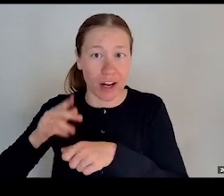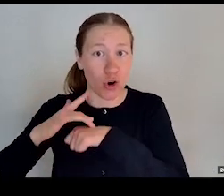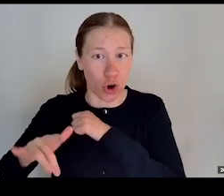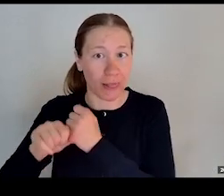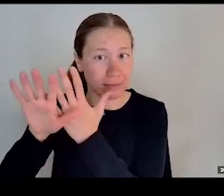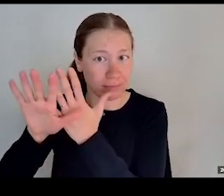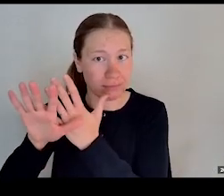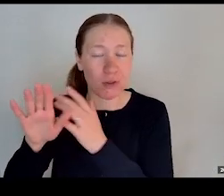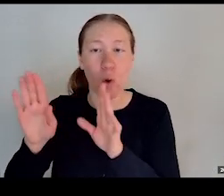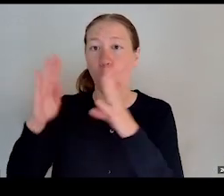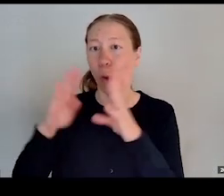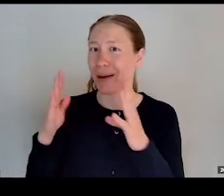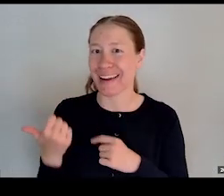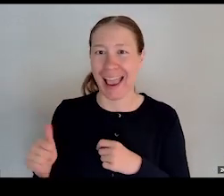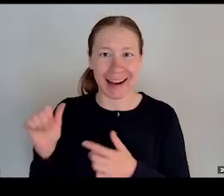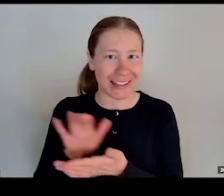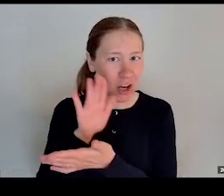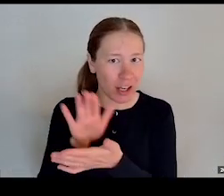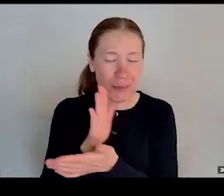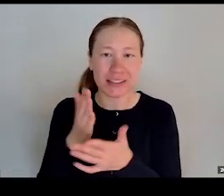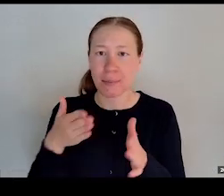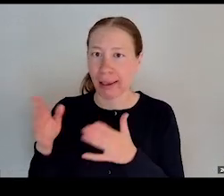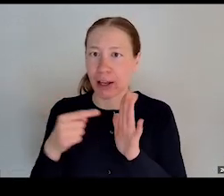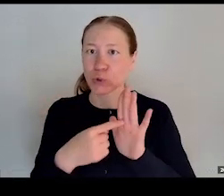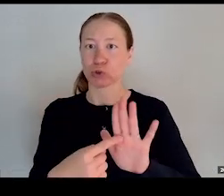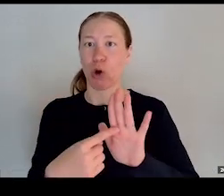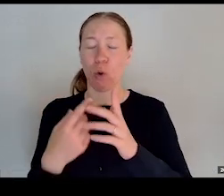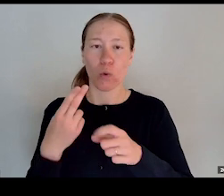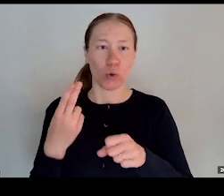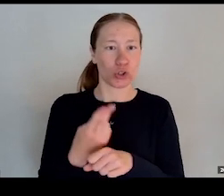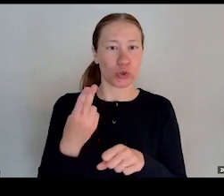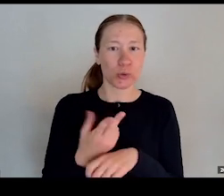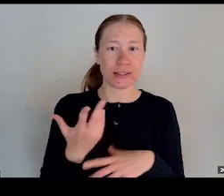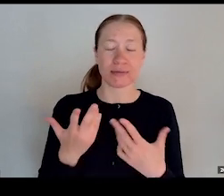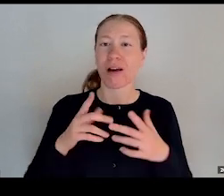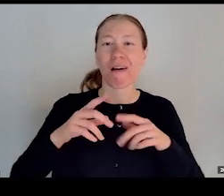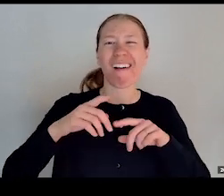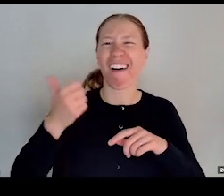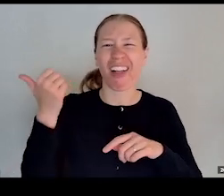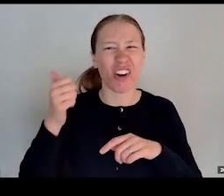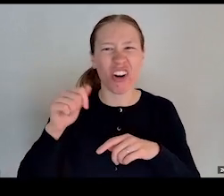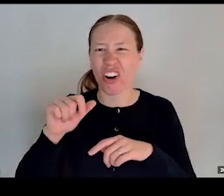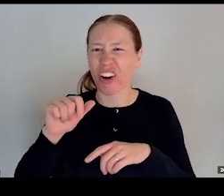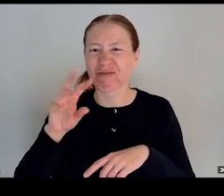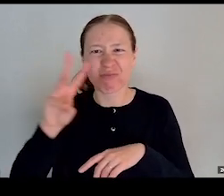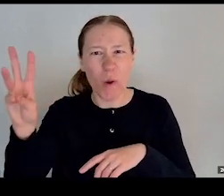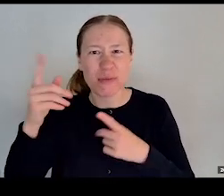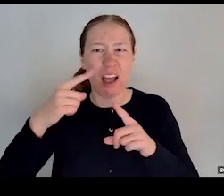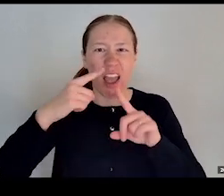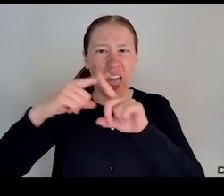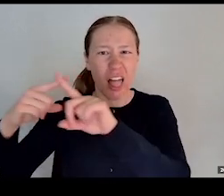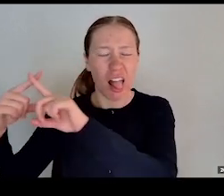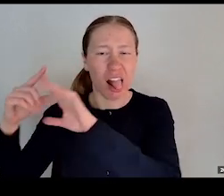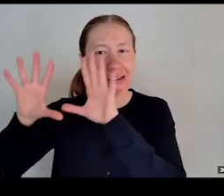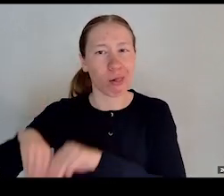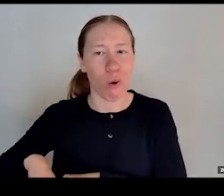open any applicable documents that they'll be using and sharing, and close any other unrelated tab, window, or program that could create a